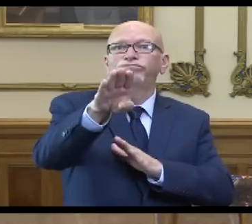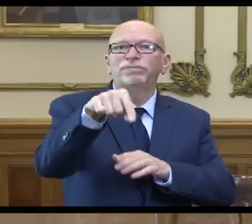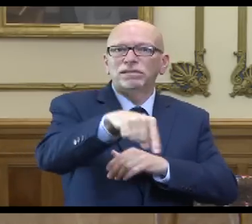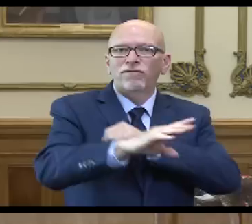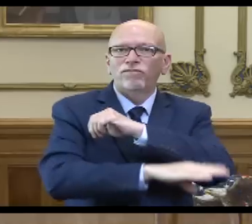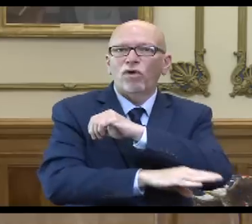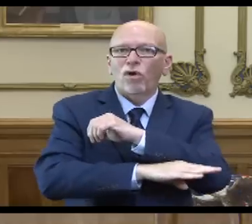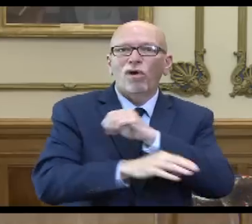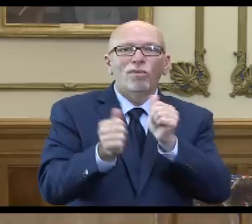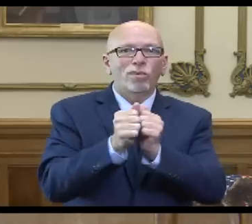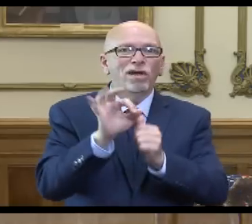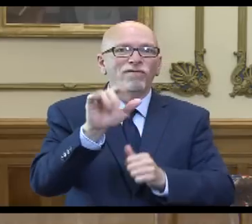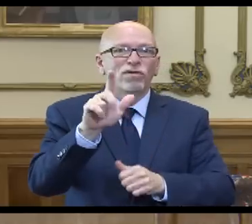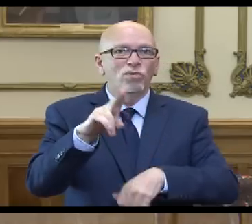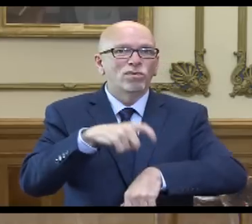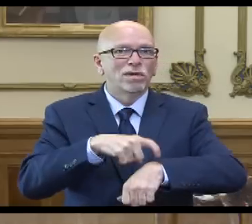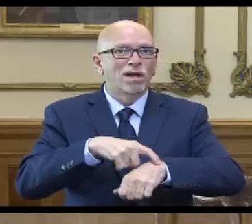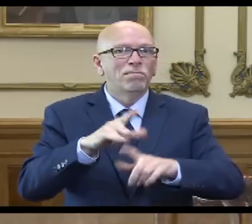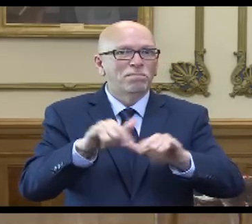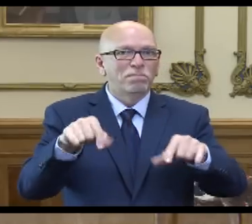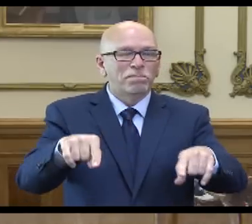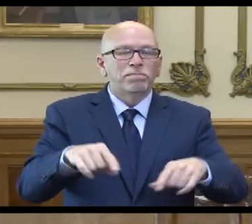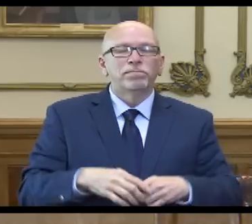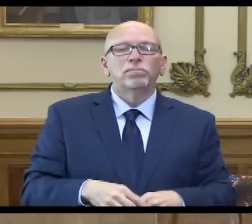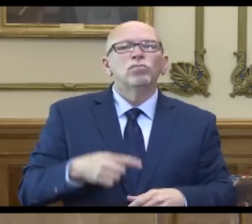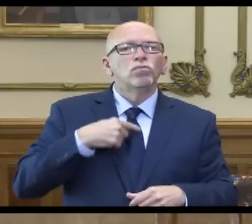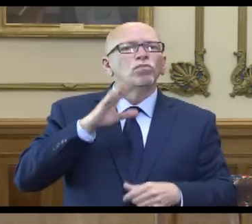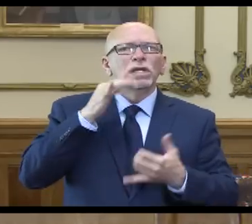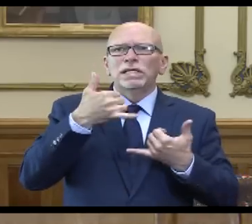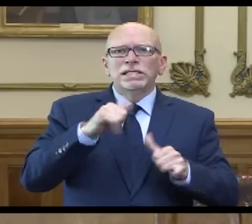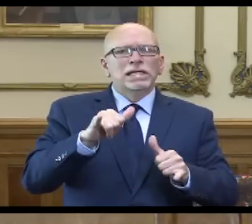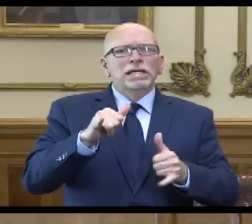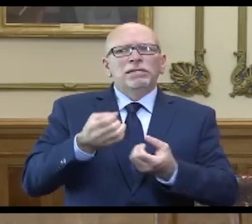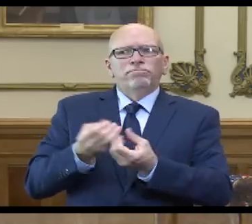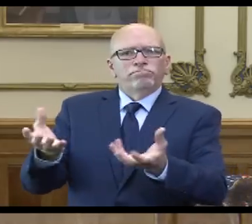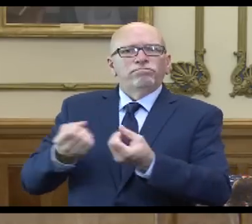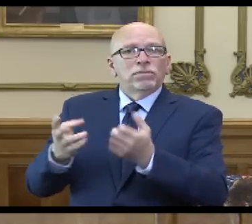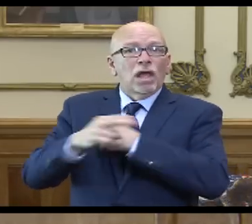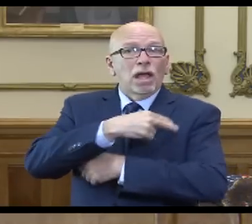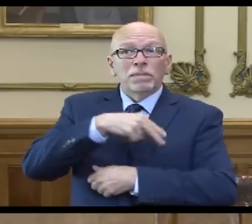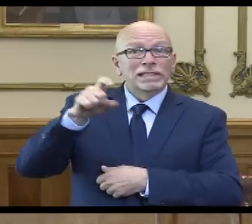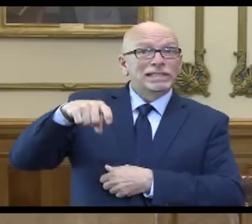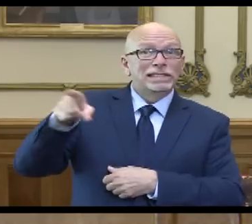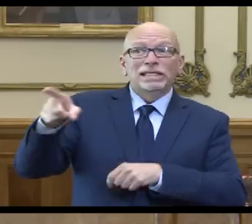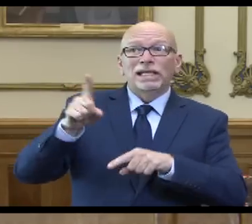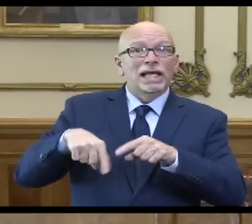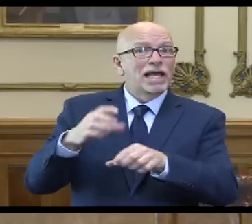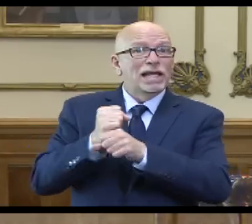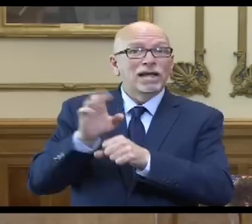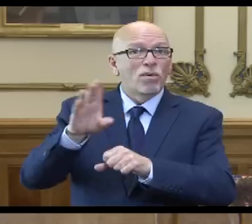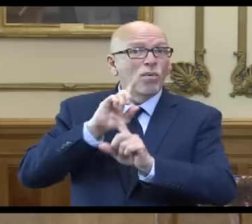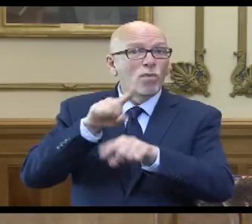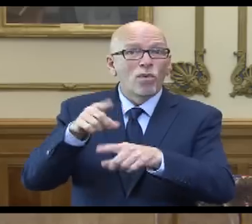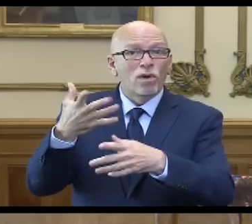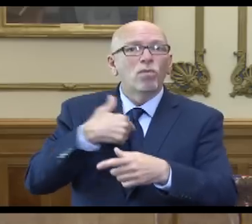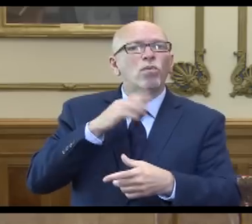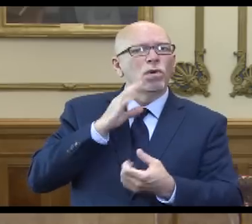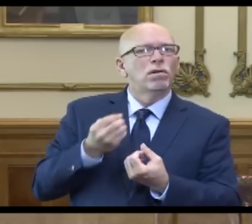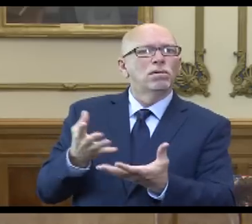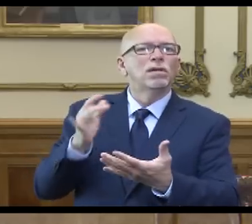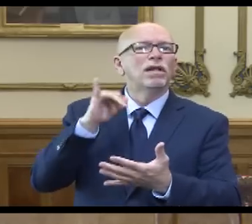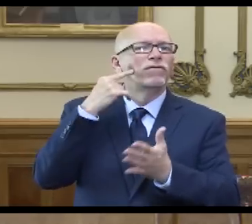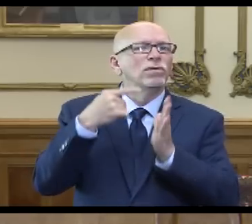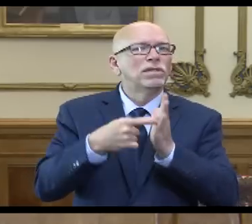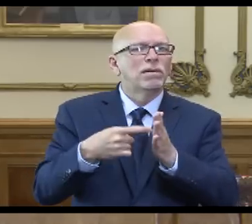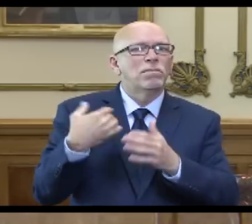with our flu season. We will continue getting PPE to hospitals in need that are unable to have their orders filled. For example, as